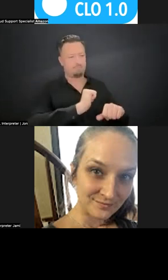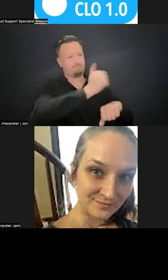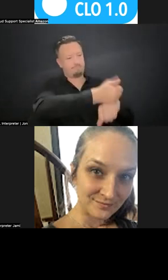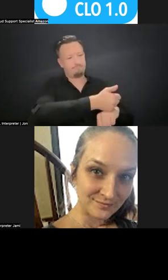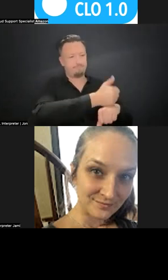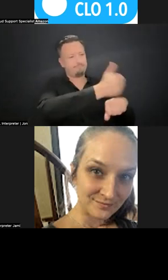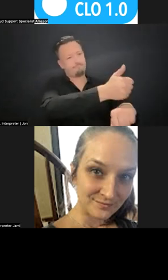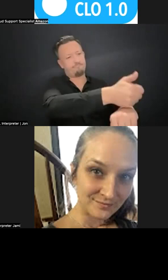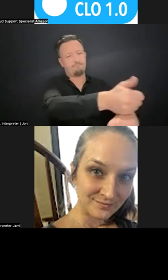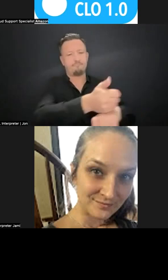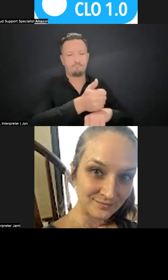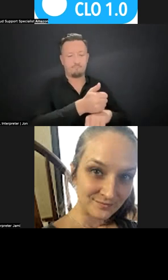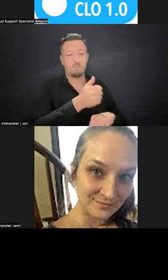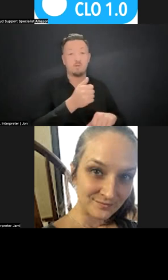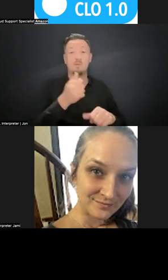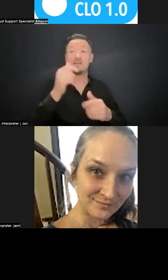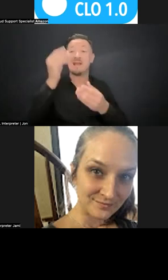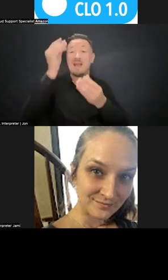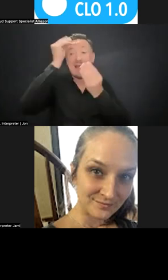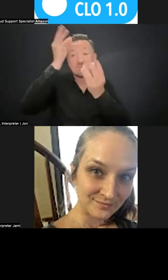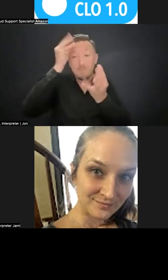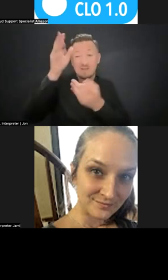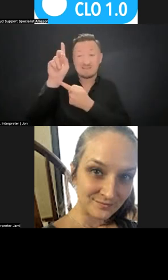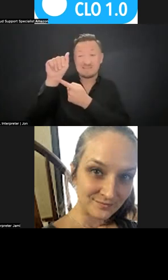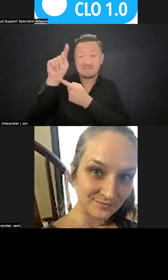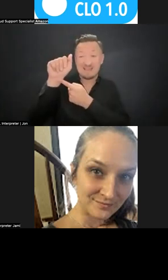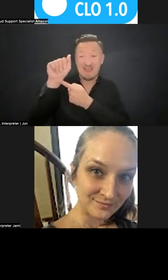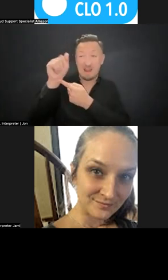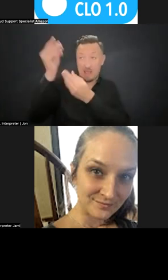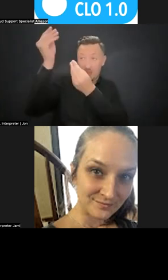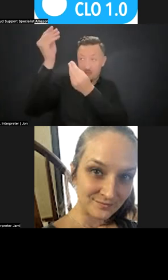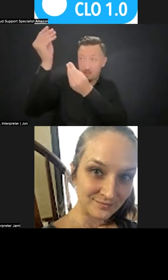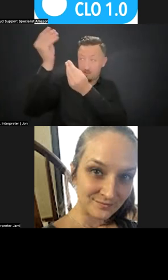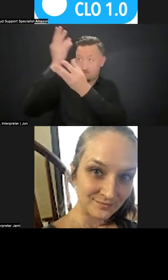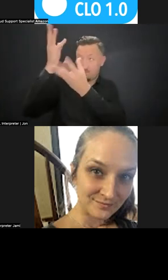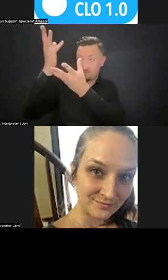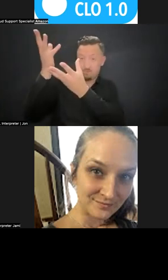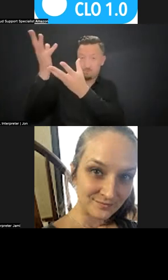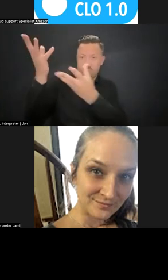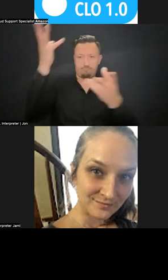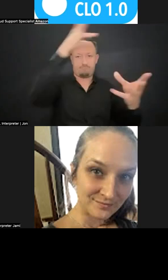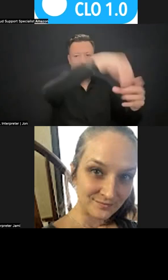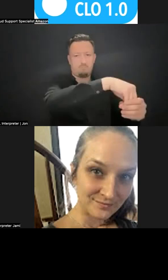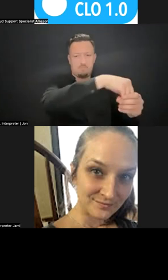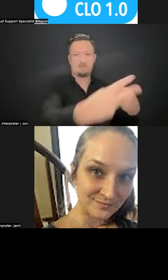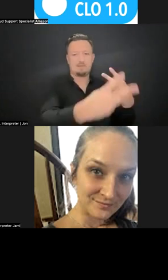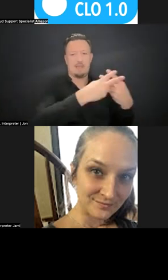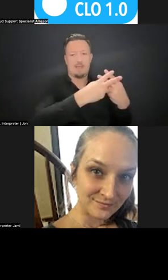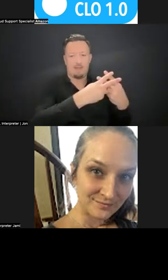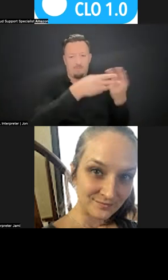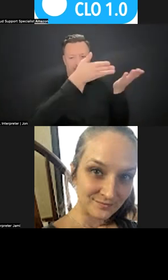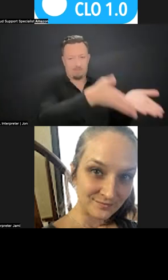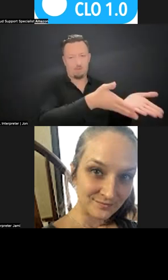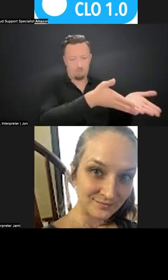any data that was coming in or whatever your business was involved in, you managed it to